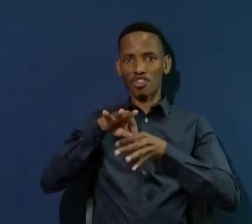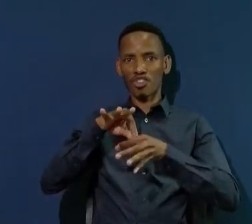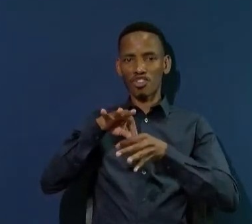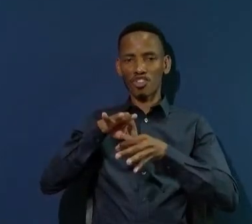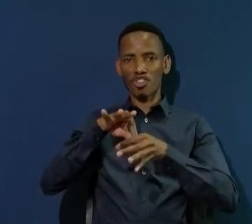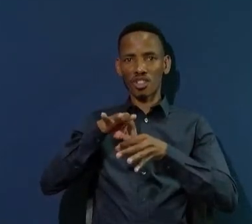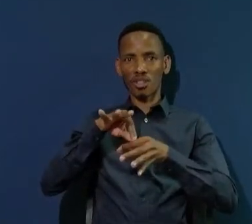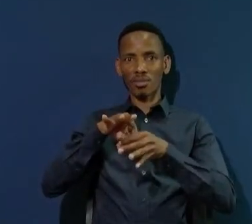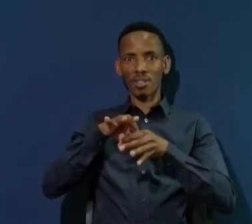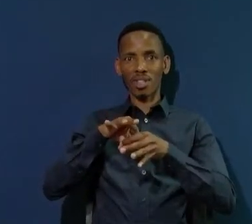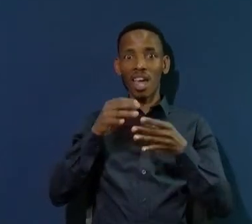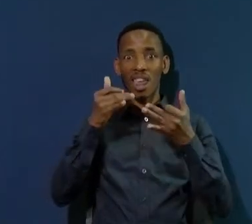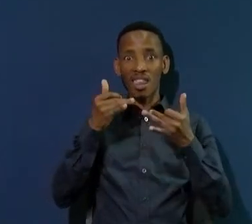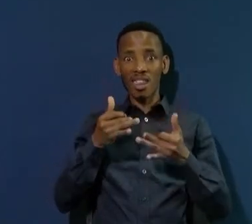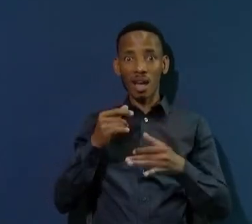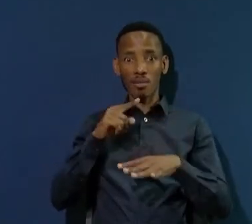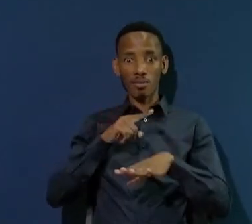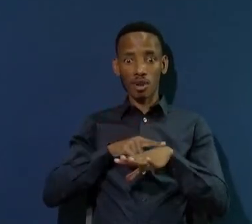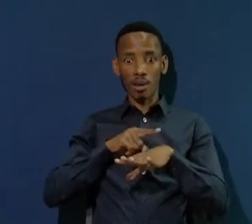elections?